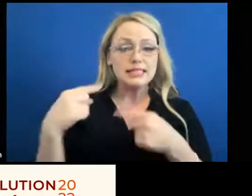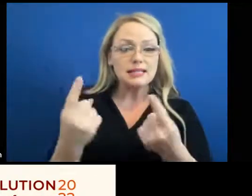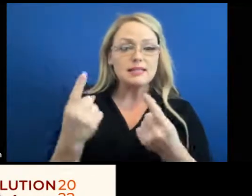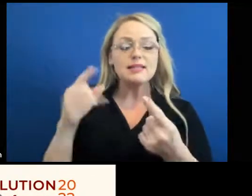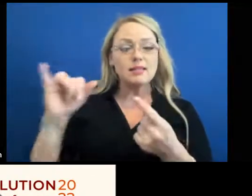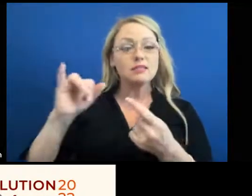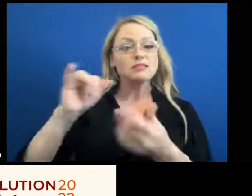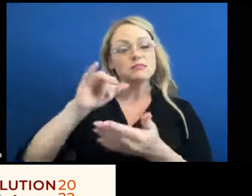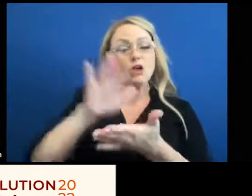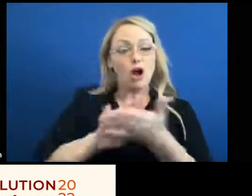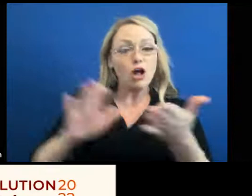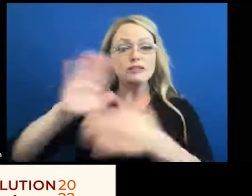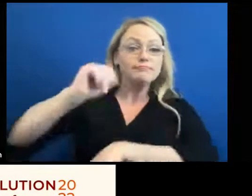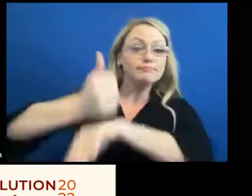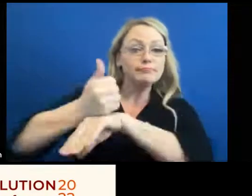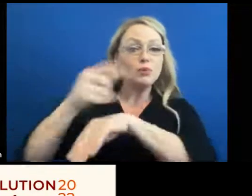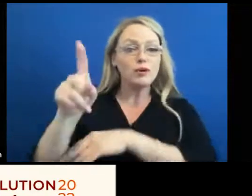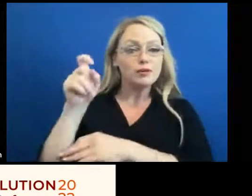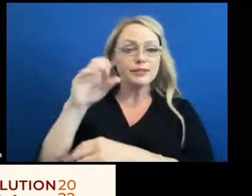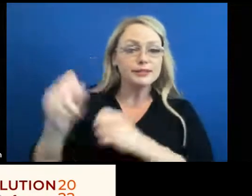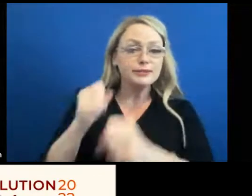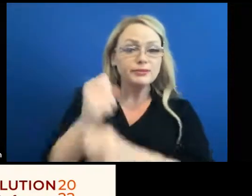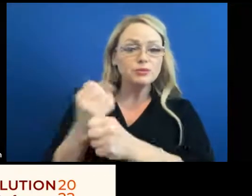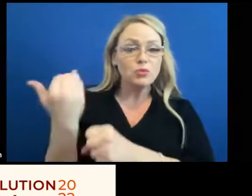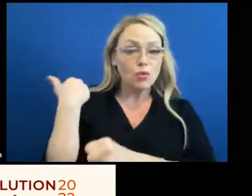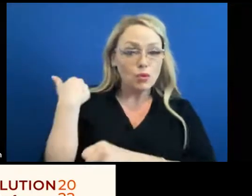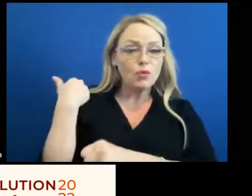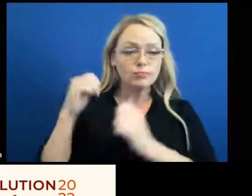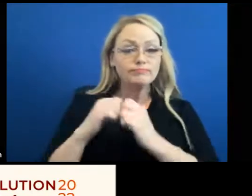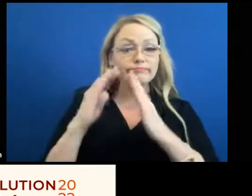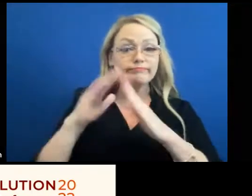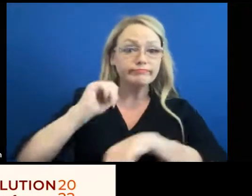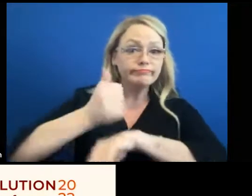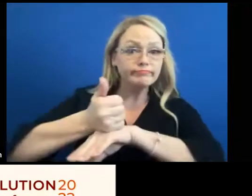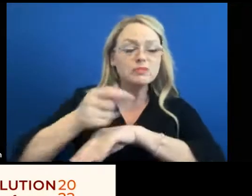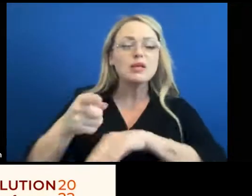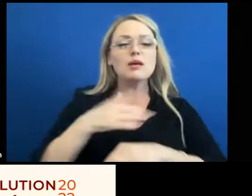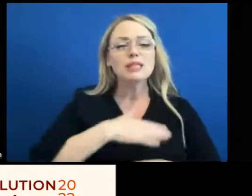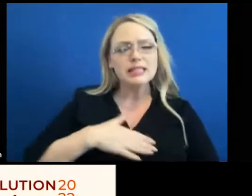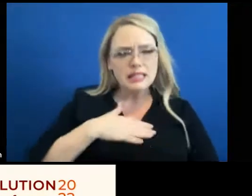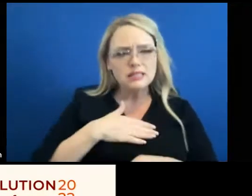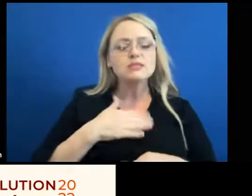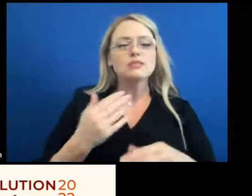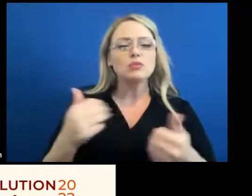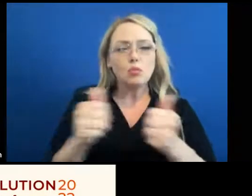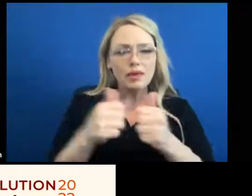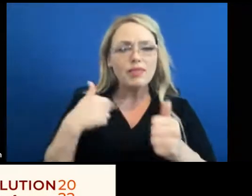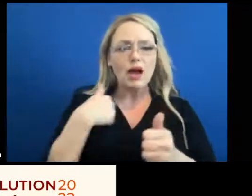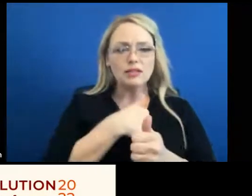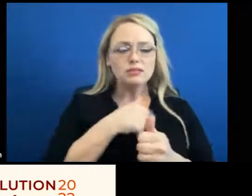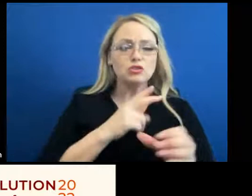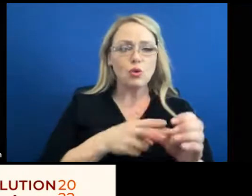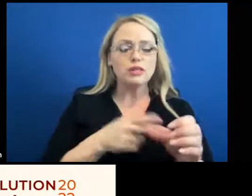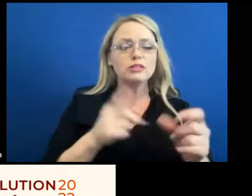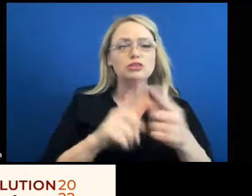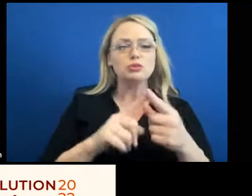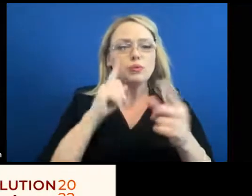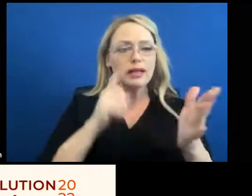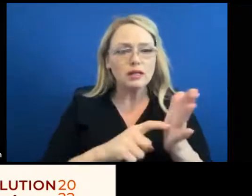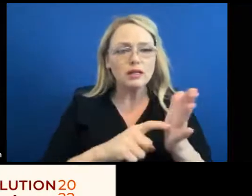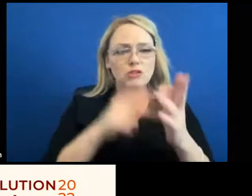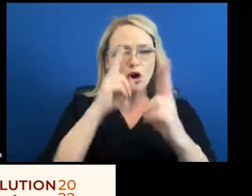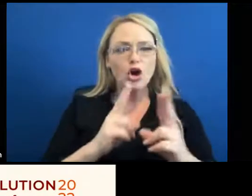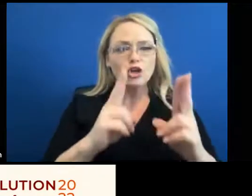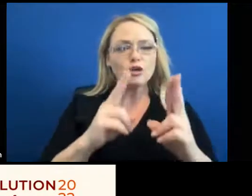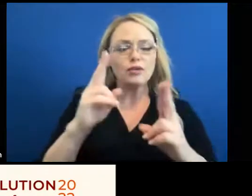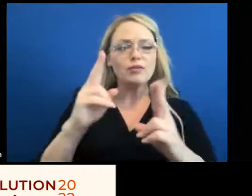founding 100 years ago. Please join us in recognizing and honoring their ancestors,